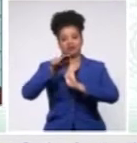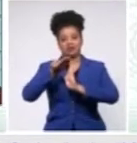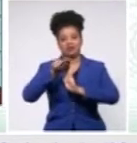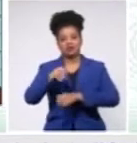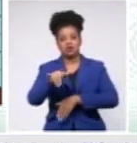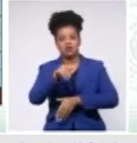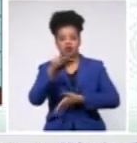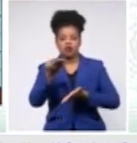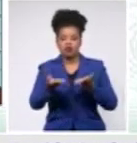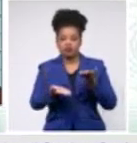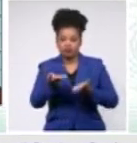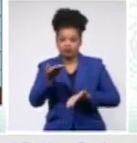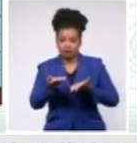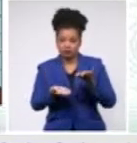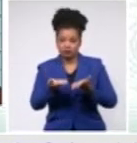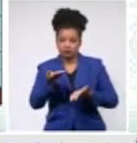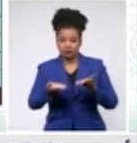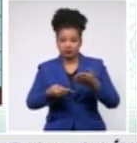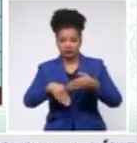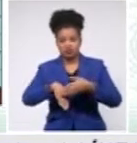with 0.29.